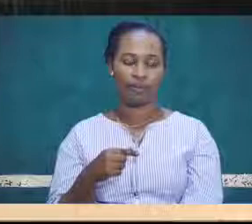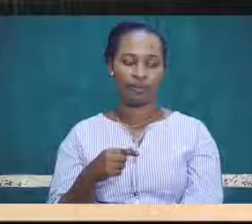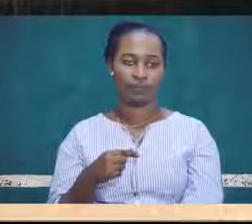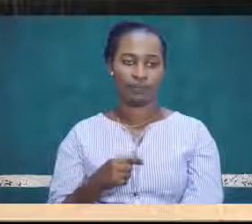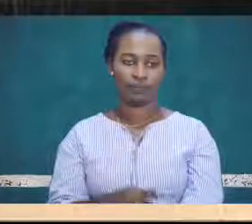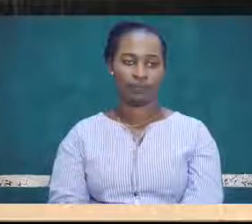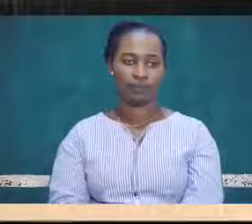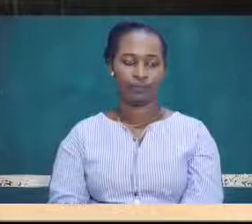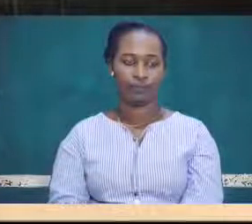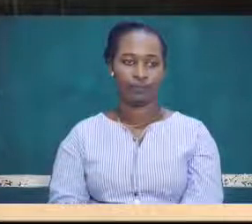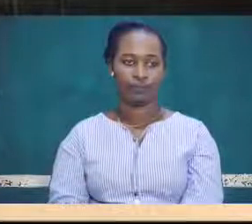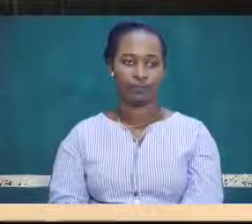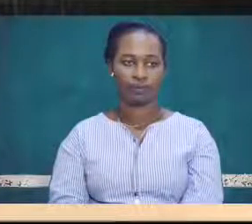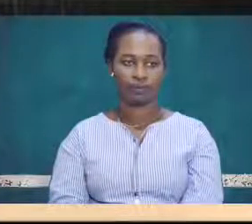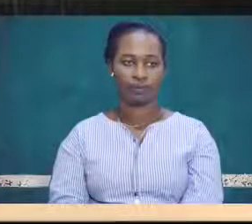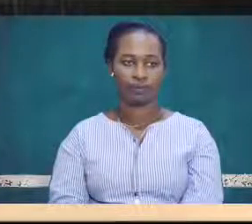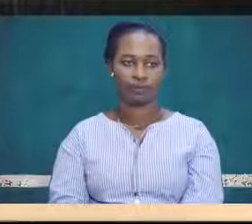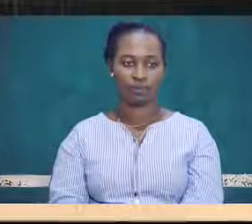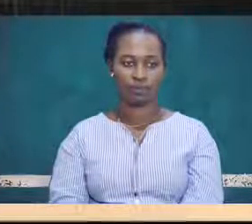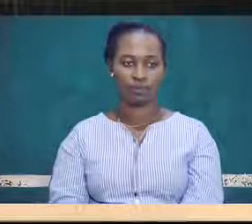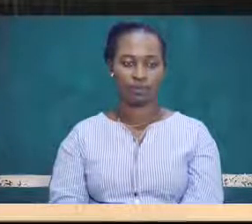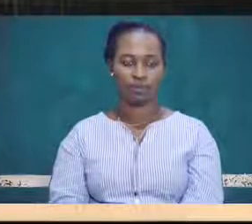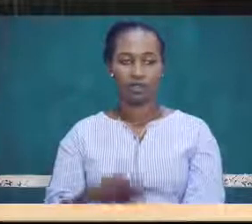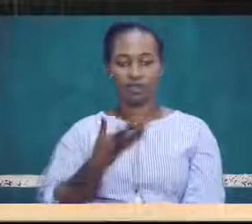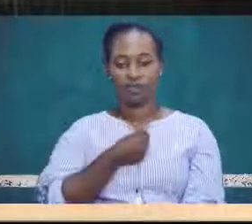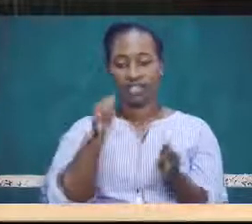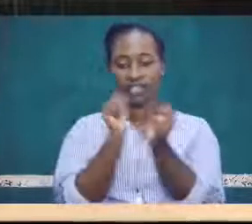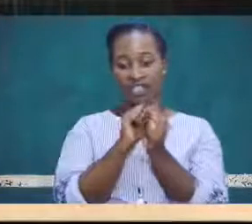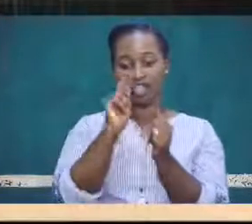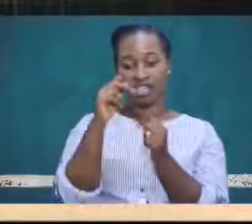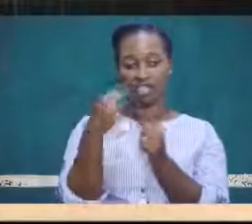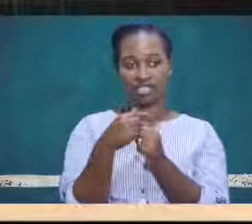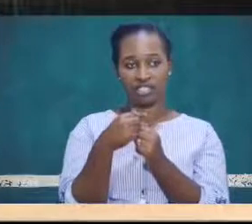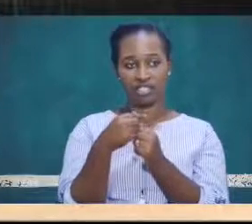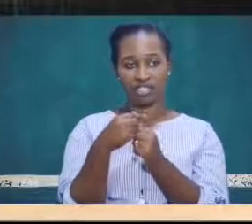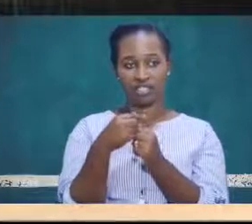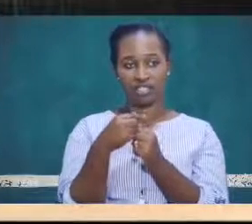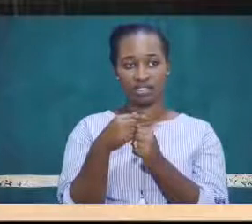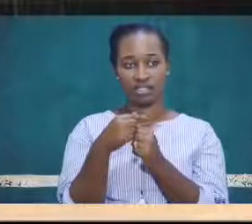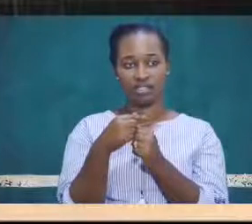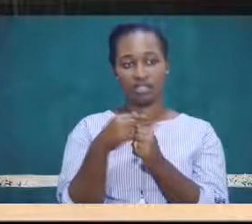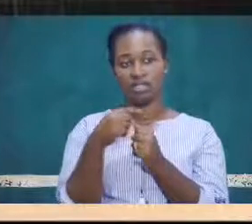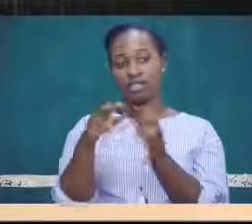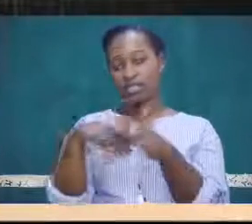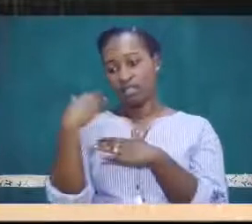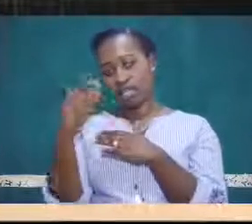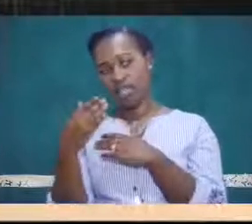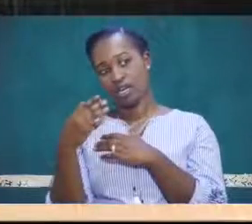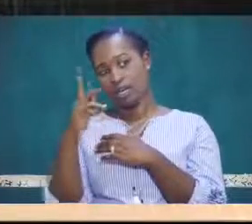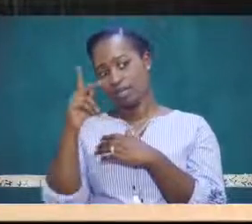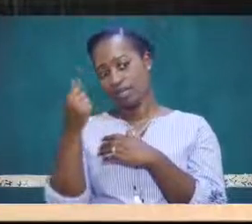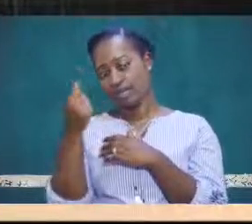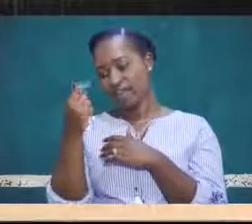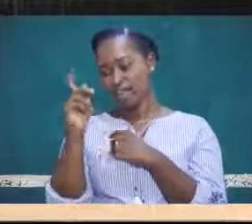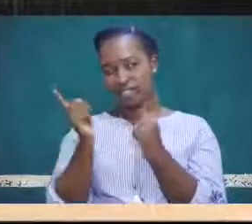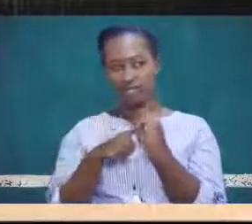So we have 10 kilograms. 10 kilograms were demanded when price